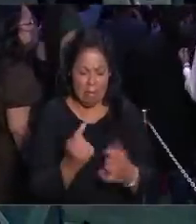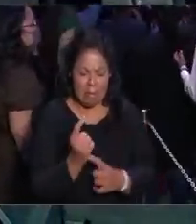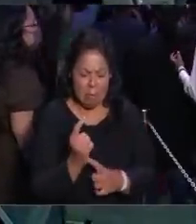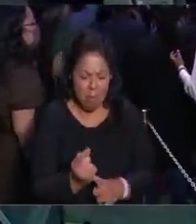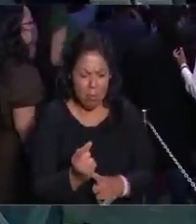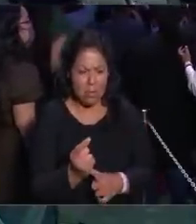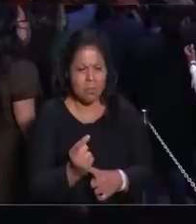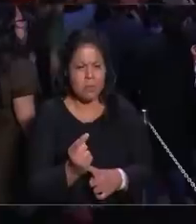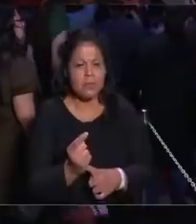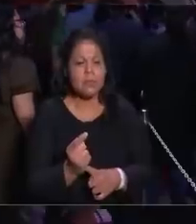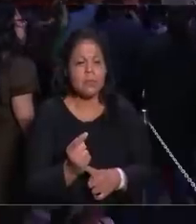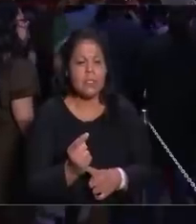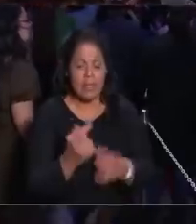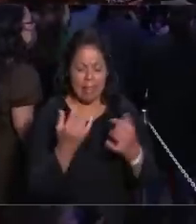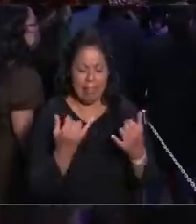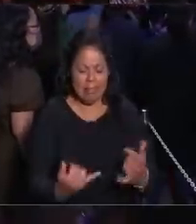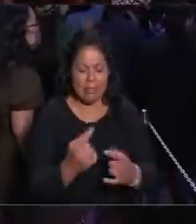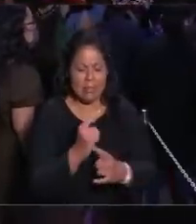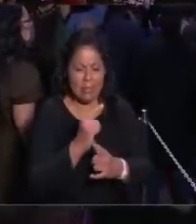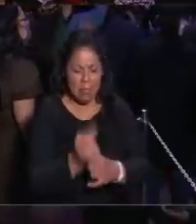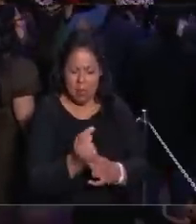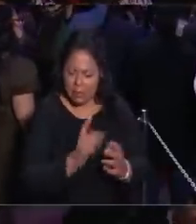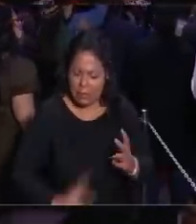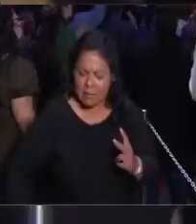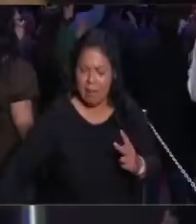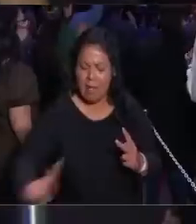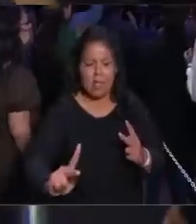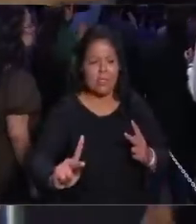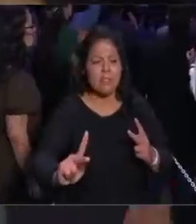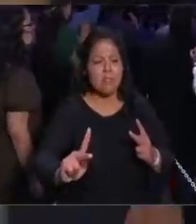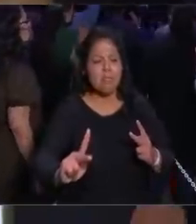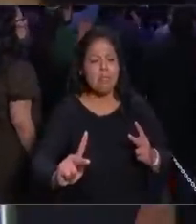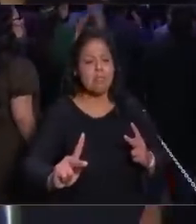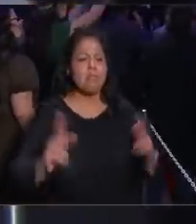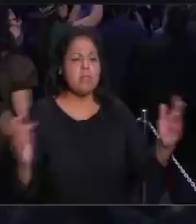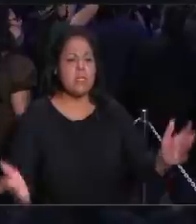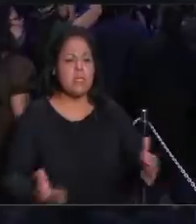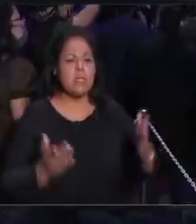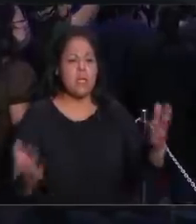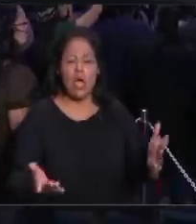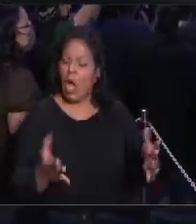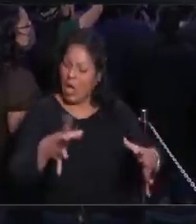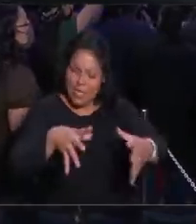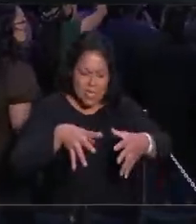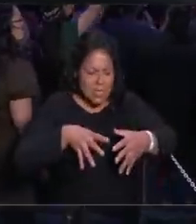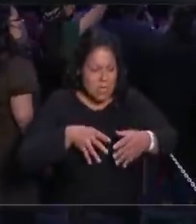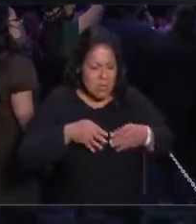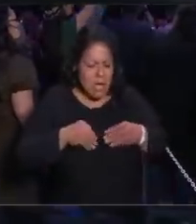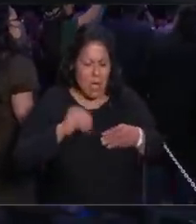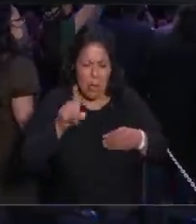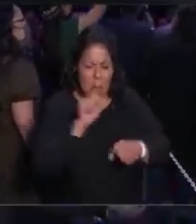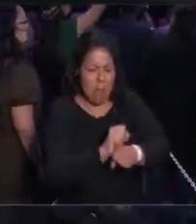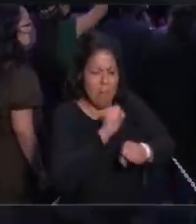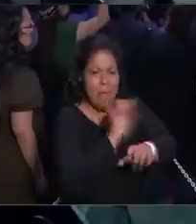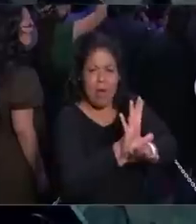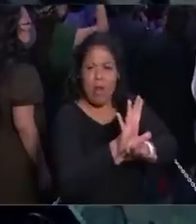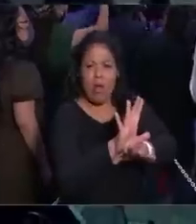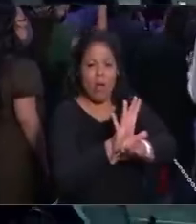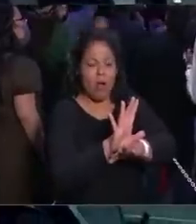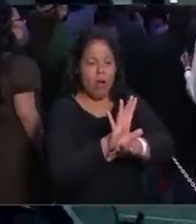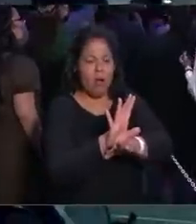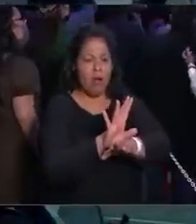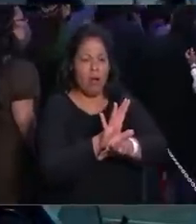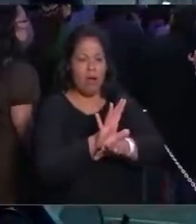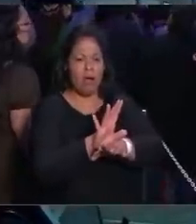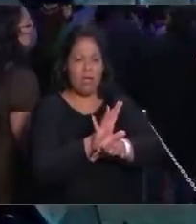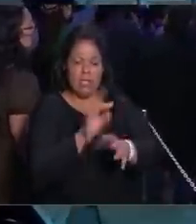momento. This is the moment. Este es el lugar. This is the place. Reciba su milagro. Receive your miracle. En el